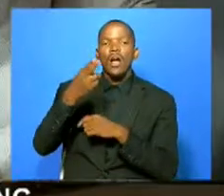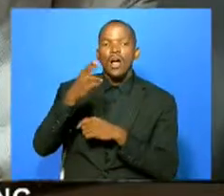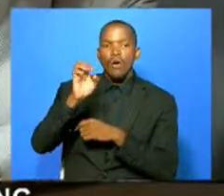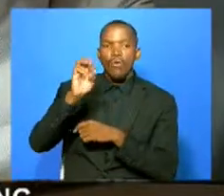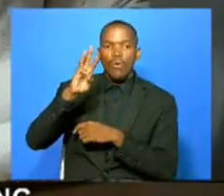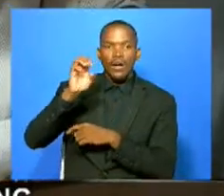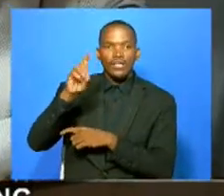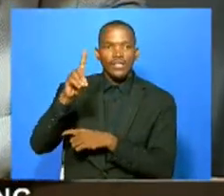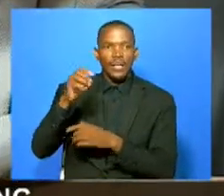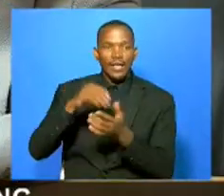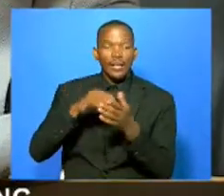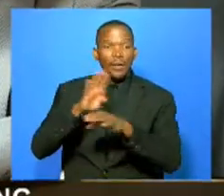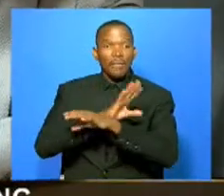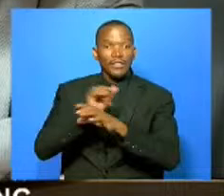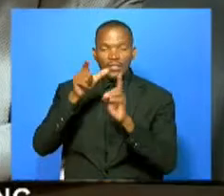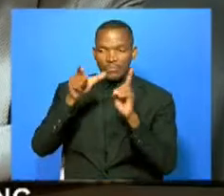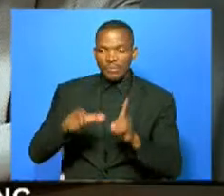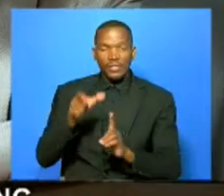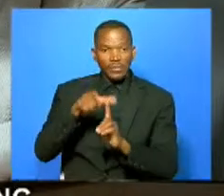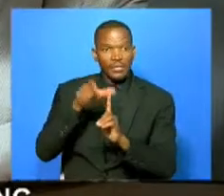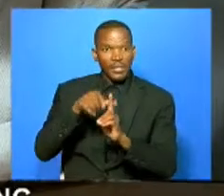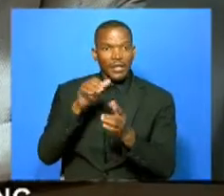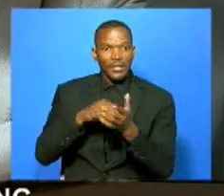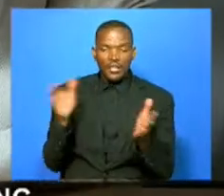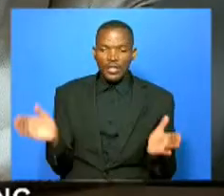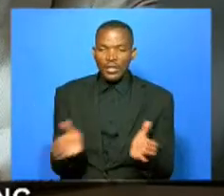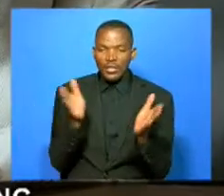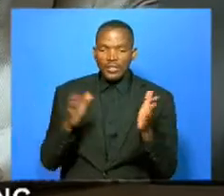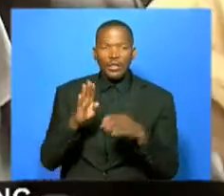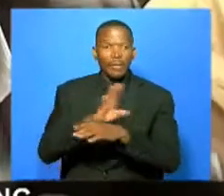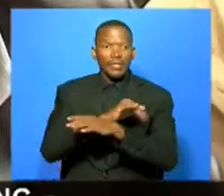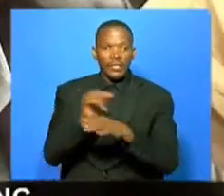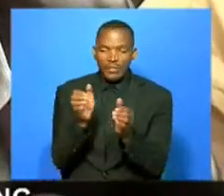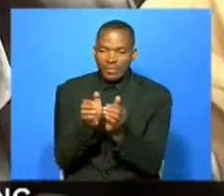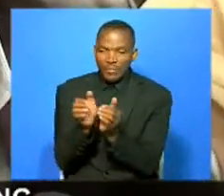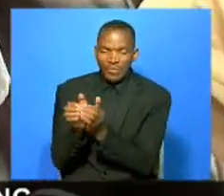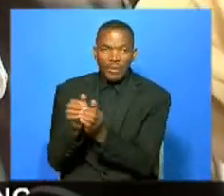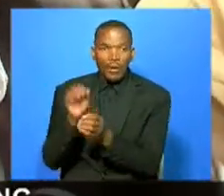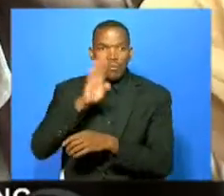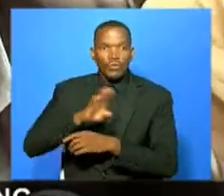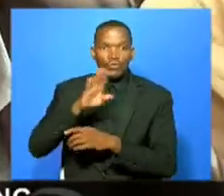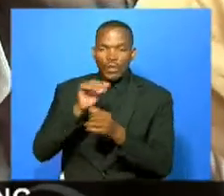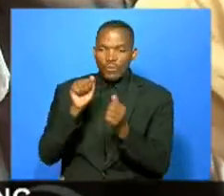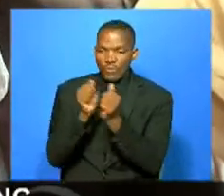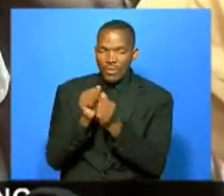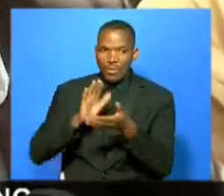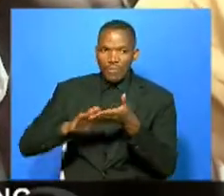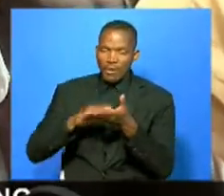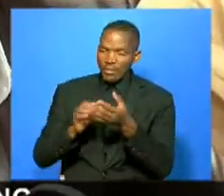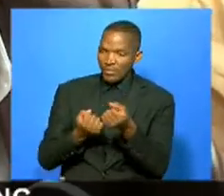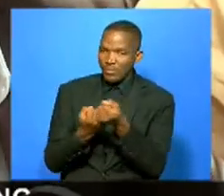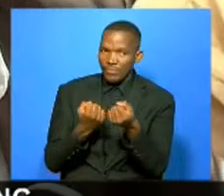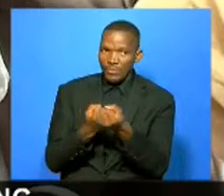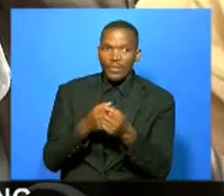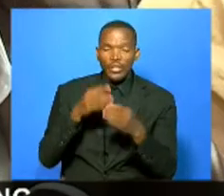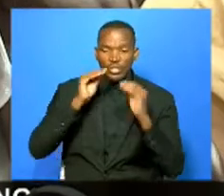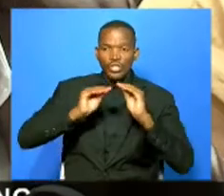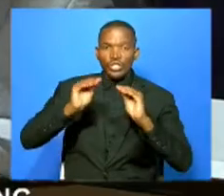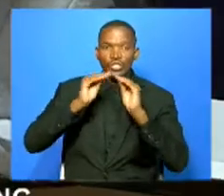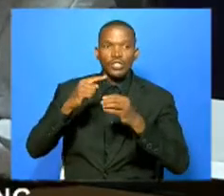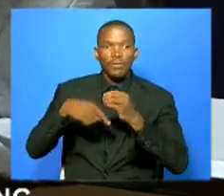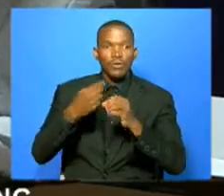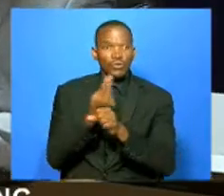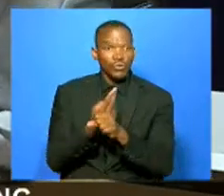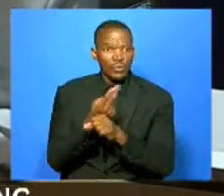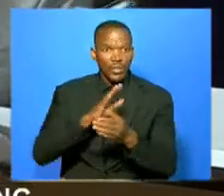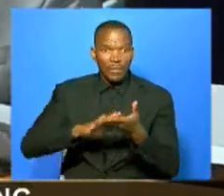Brown yo gapele mogwebi a rona a rotloetsa bagwebi potlana bangwe ba Batswana ka madi le go ba ruta tirisoelo la menya